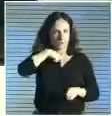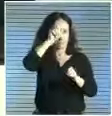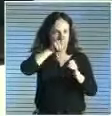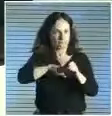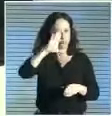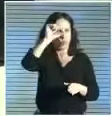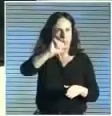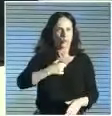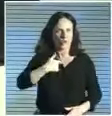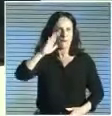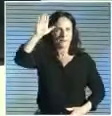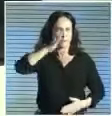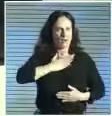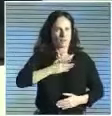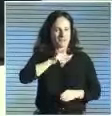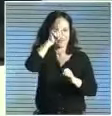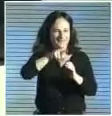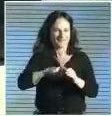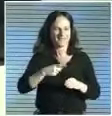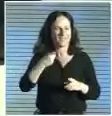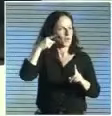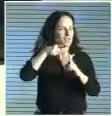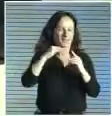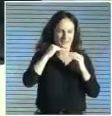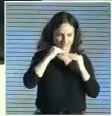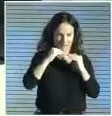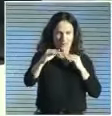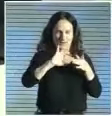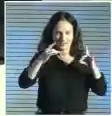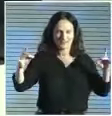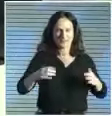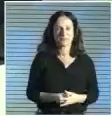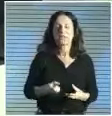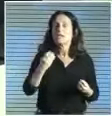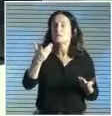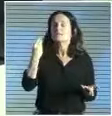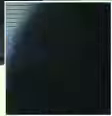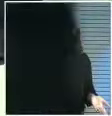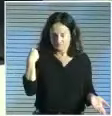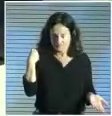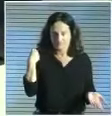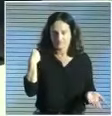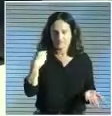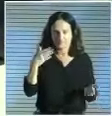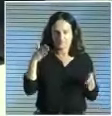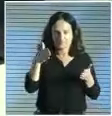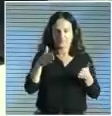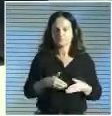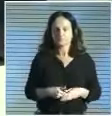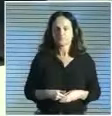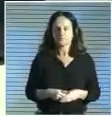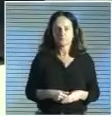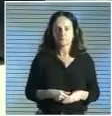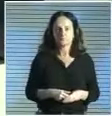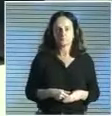Well, coming back to your question, well, I have to say that the role of a DMC,